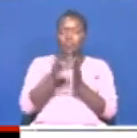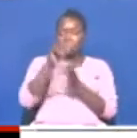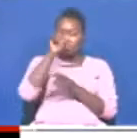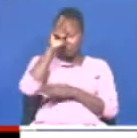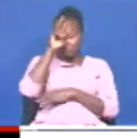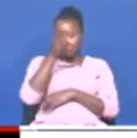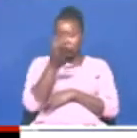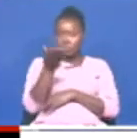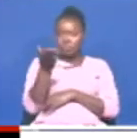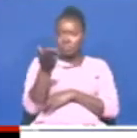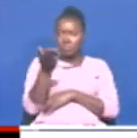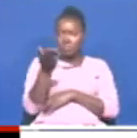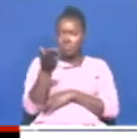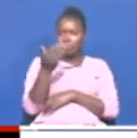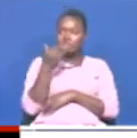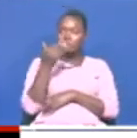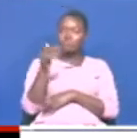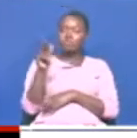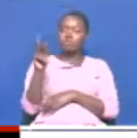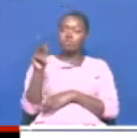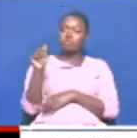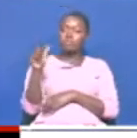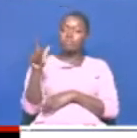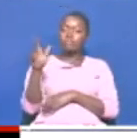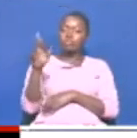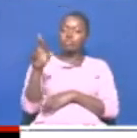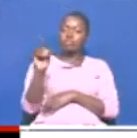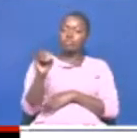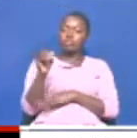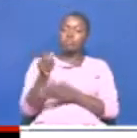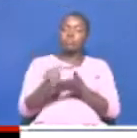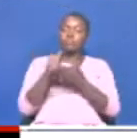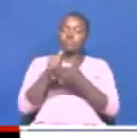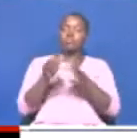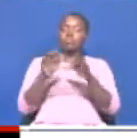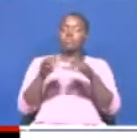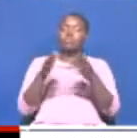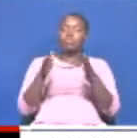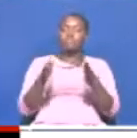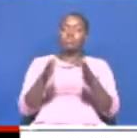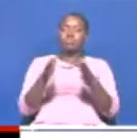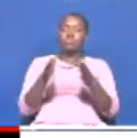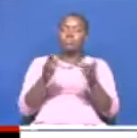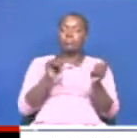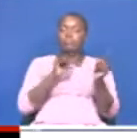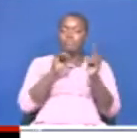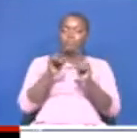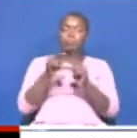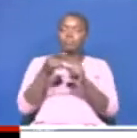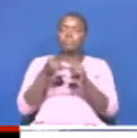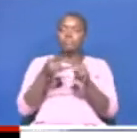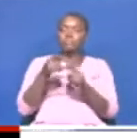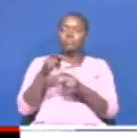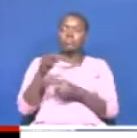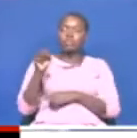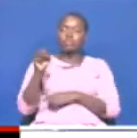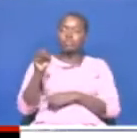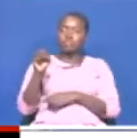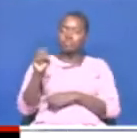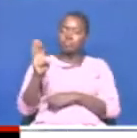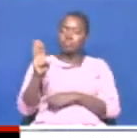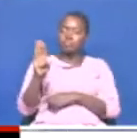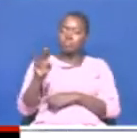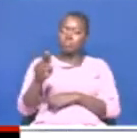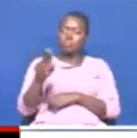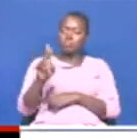KALRO so much for assisting these farmers to come all the way from the Cebu cow to the better cow